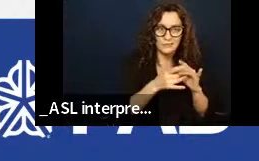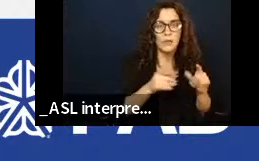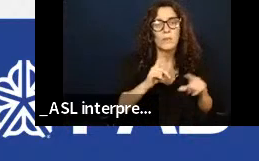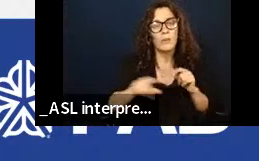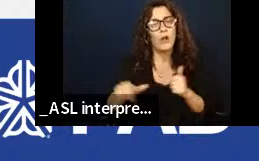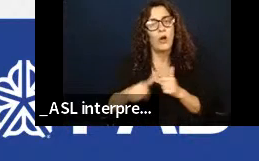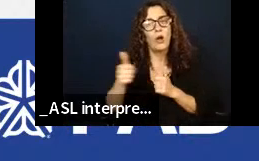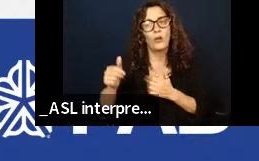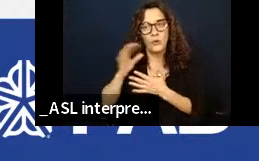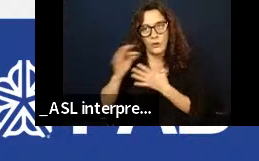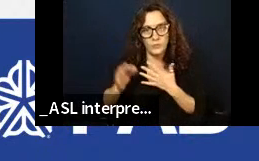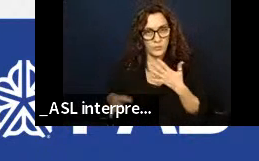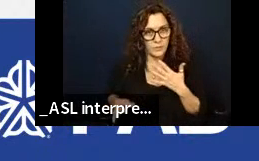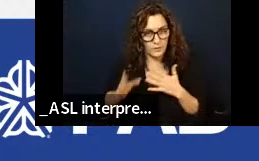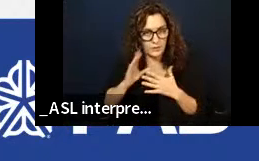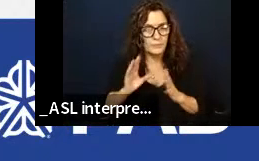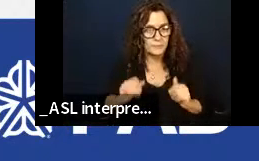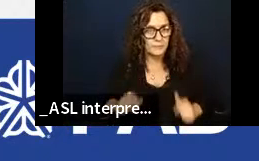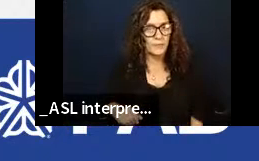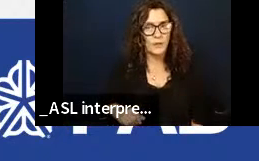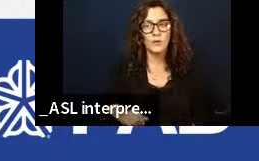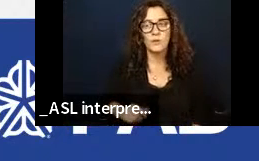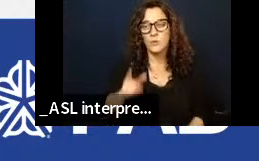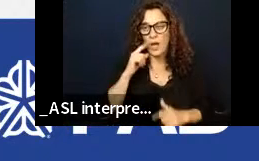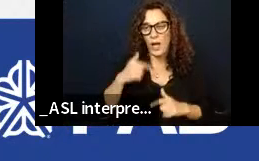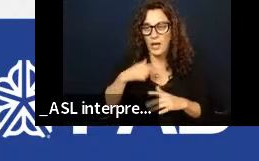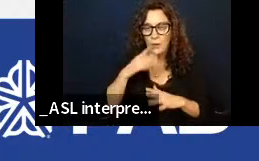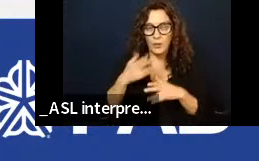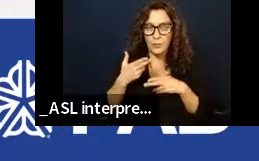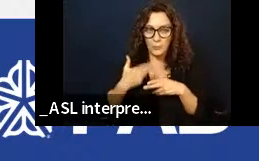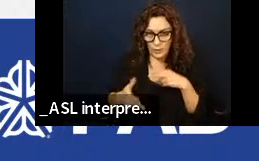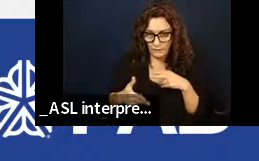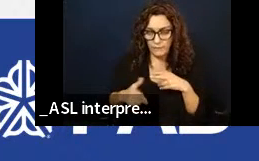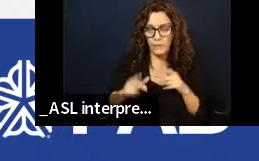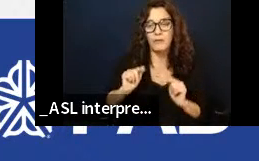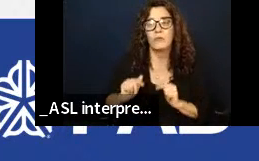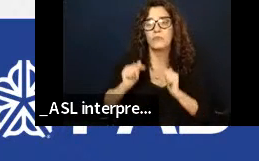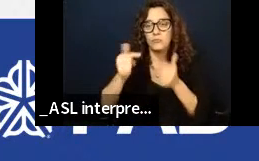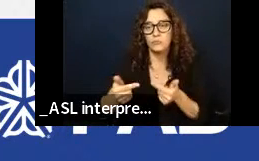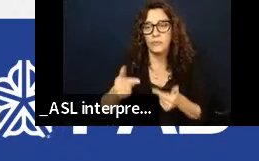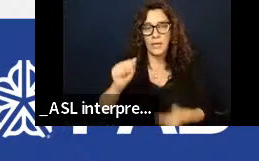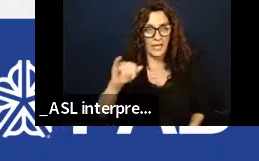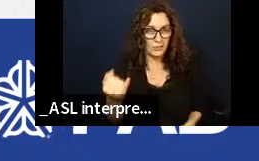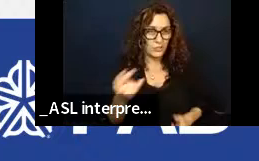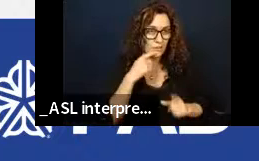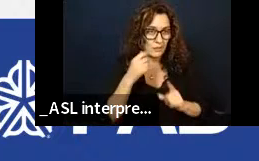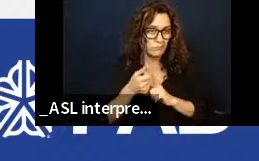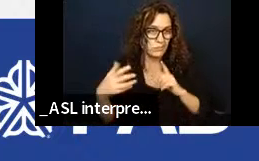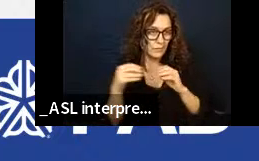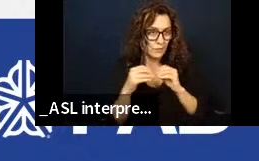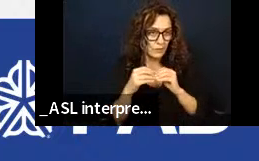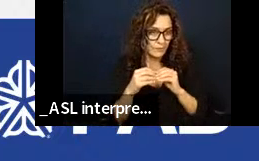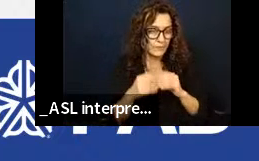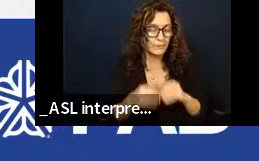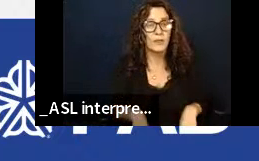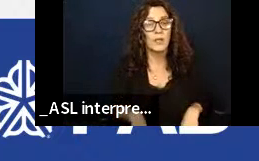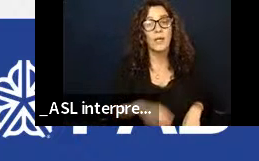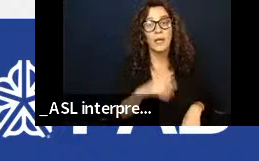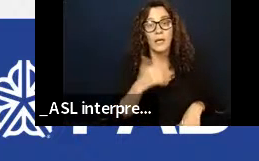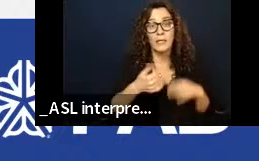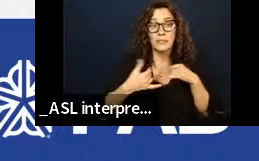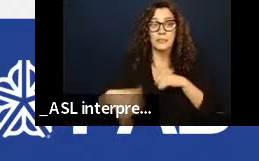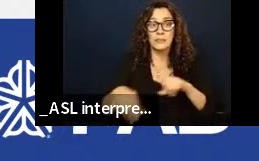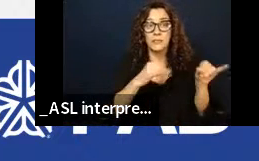and then I'll actually pass it over to AJ to provide some additional thoughts and comments. Standard outcomes, again, that